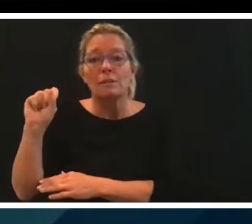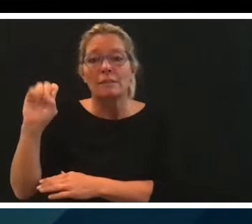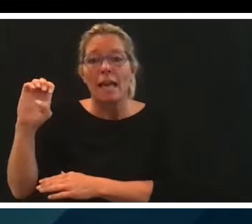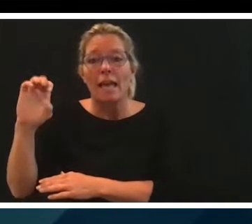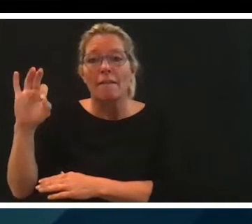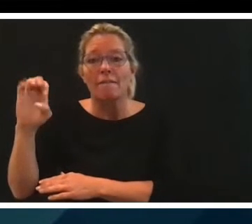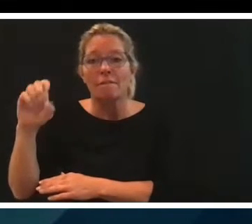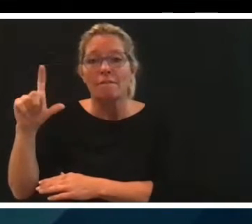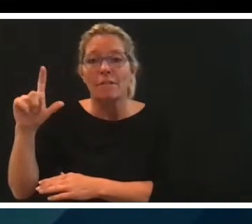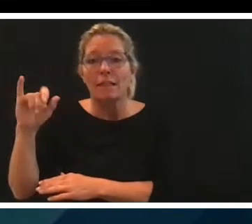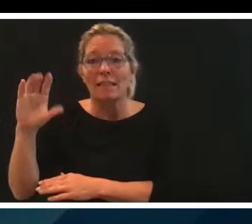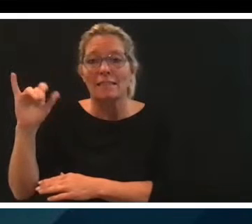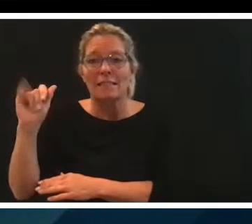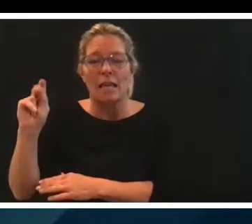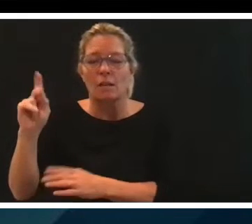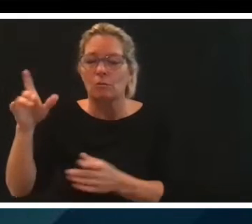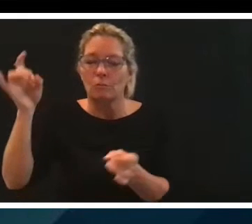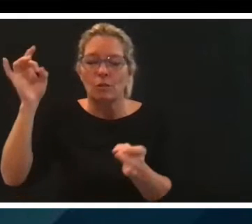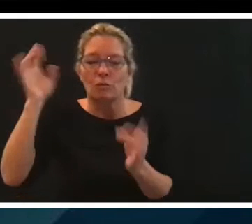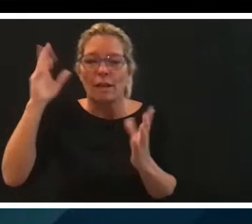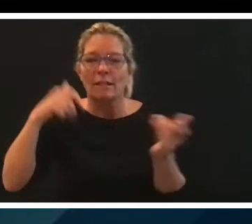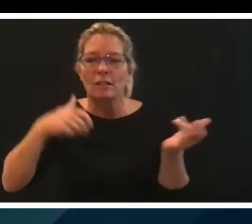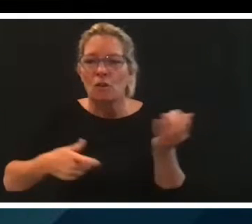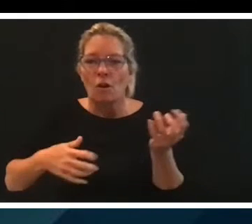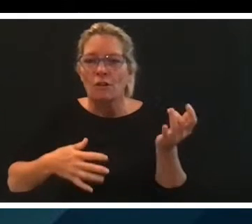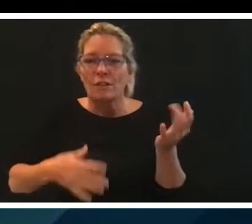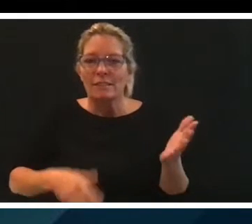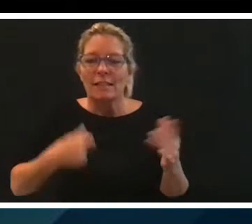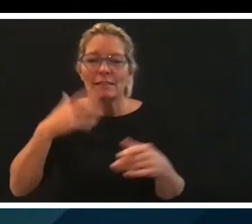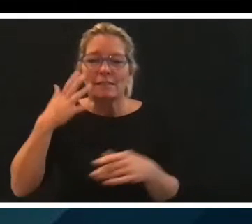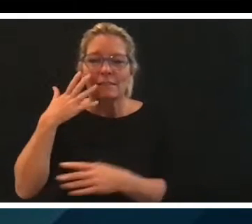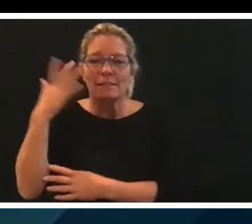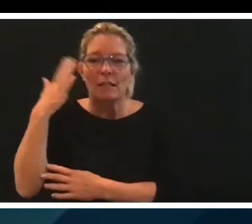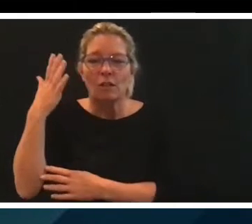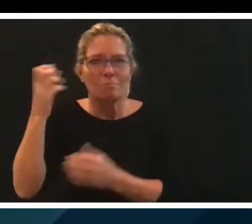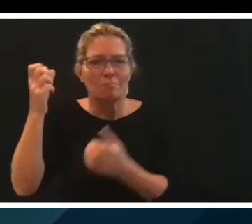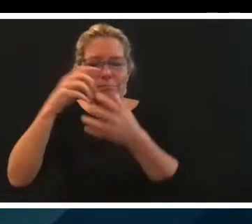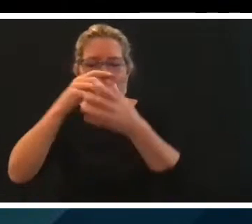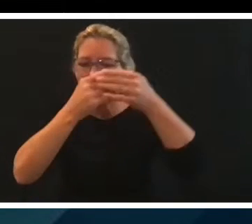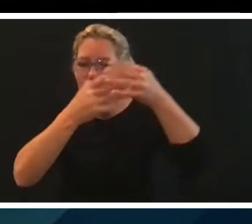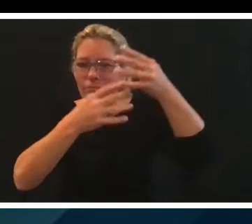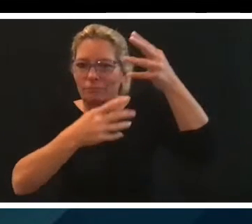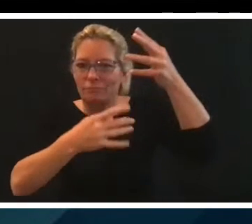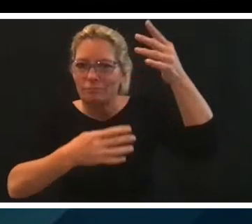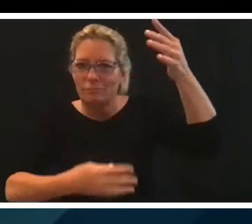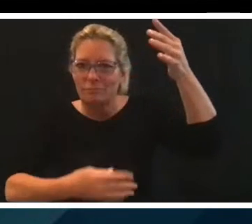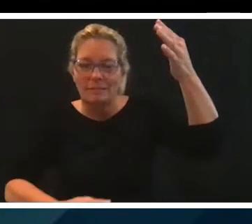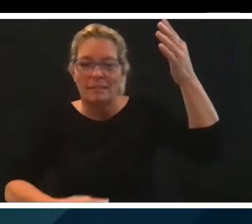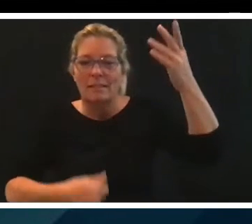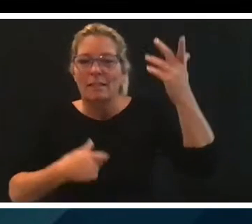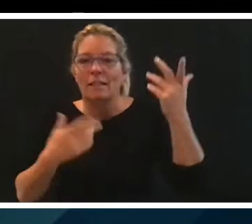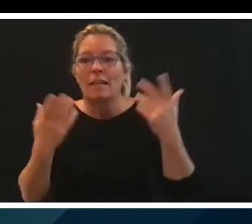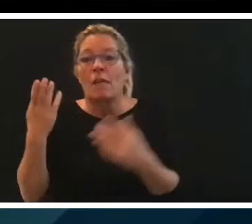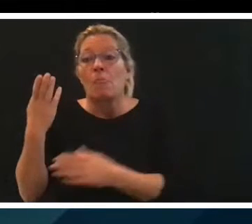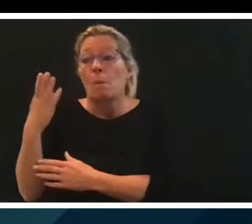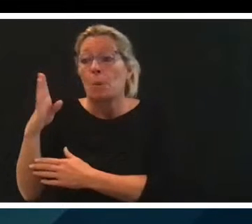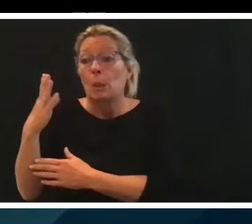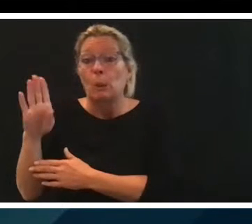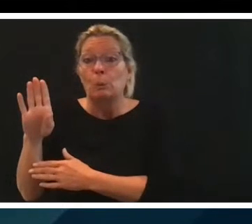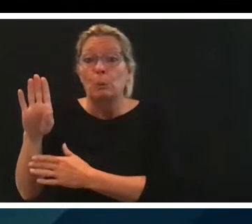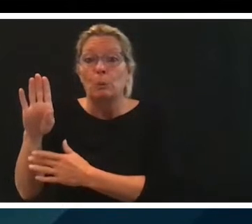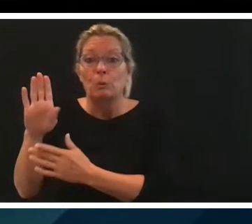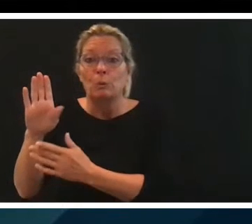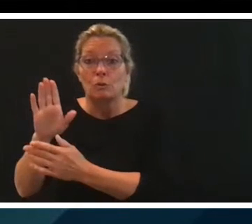flamenco guitarist and singer. Um, there are so many. Forget it, in the blues world, there was an